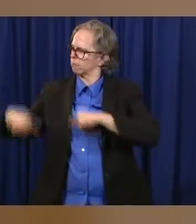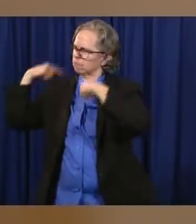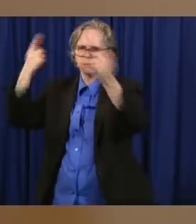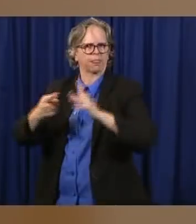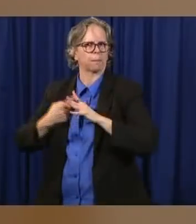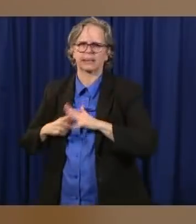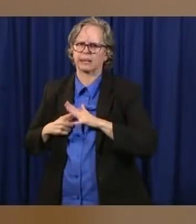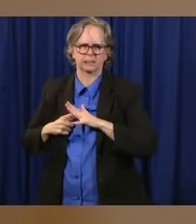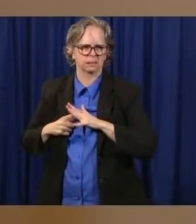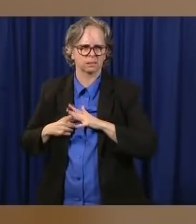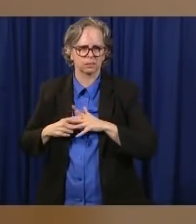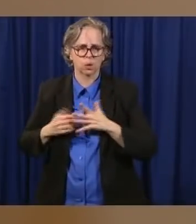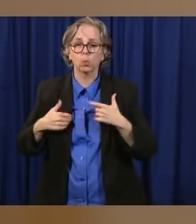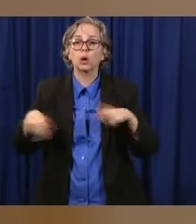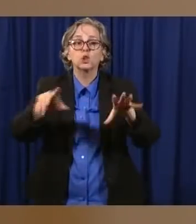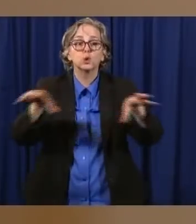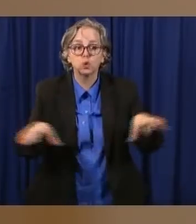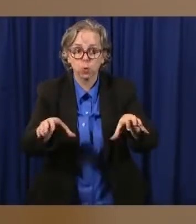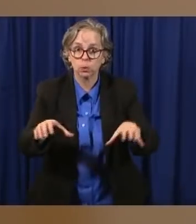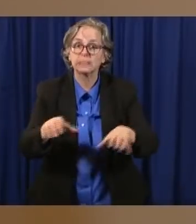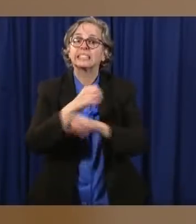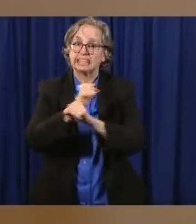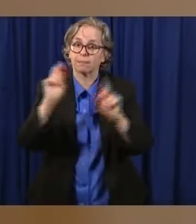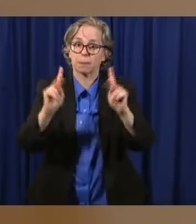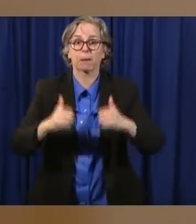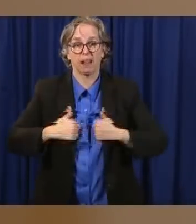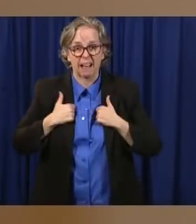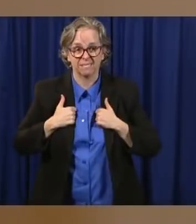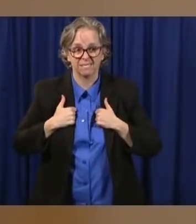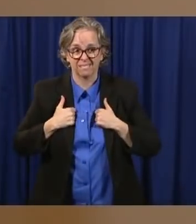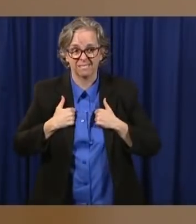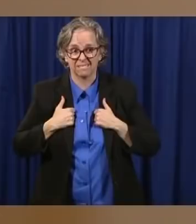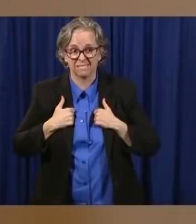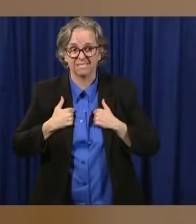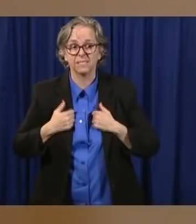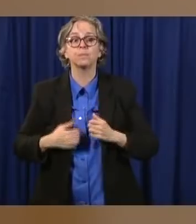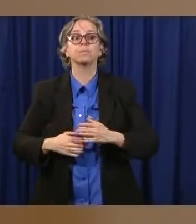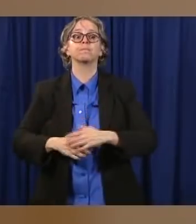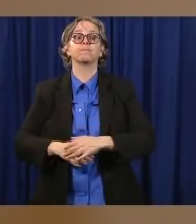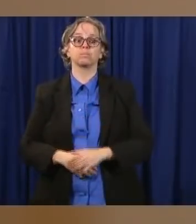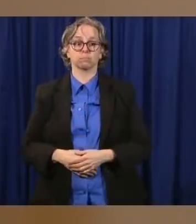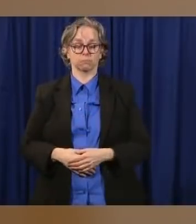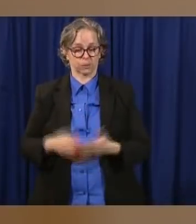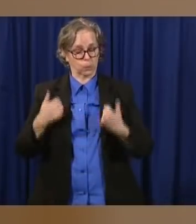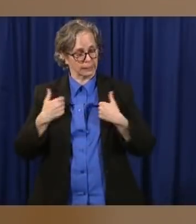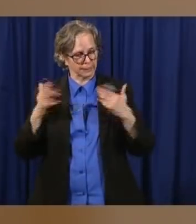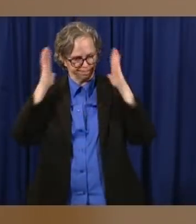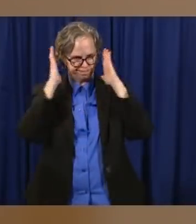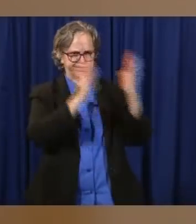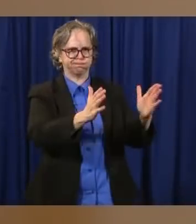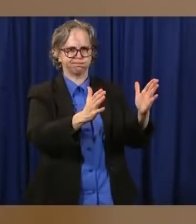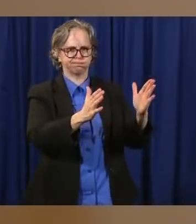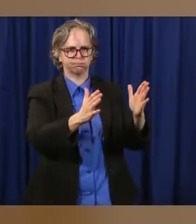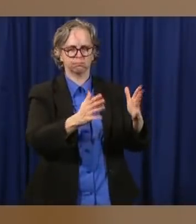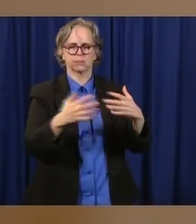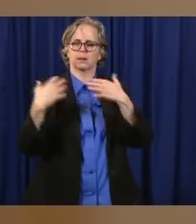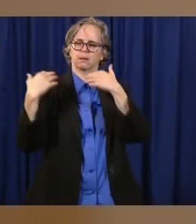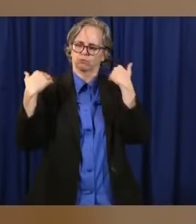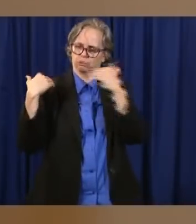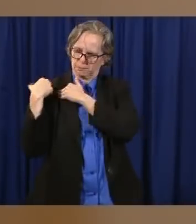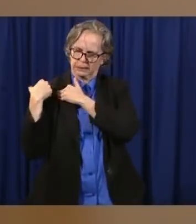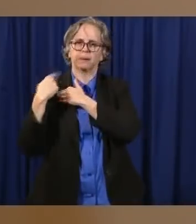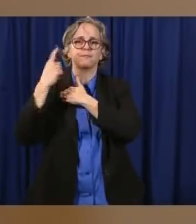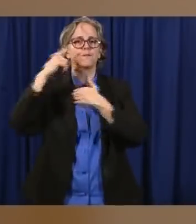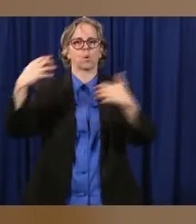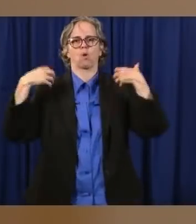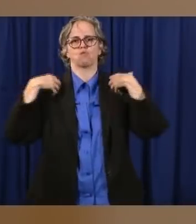lives. We have to be redetermined on responsibly recovering. There's a lot of work we'll be sharing in the days ahead, but I want to